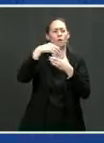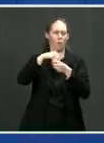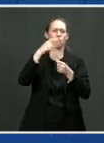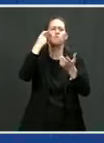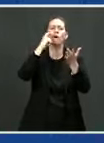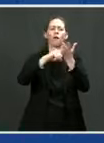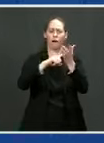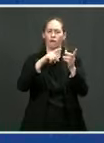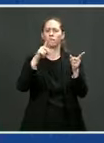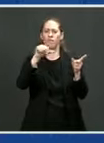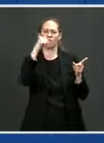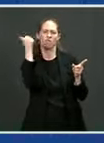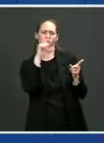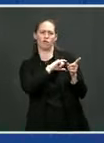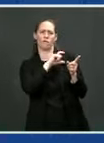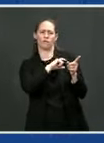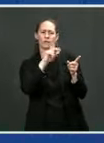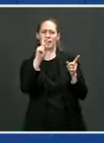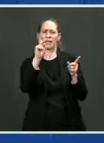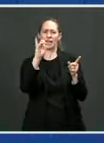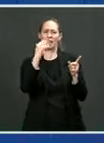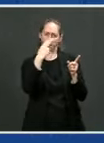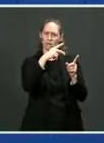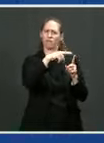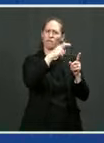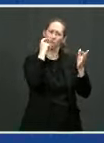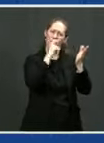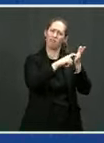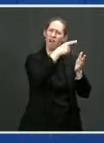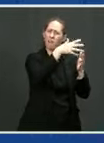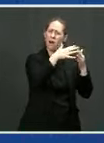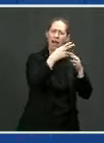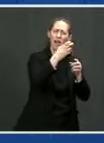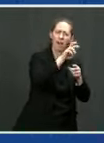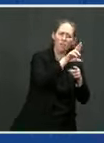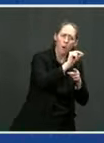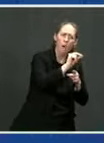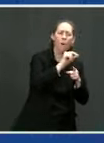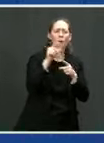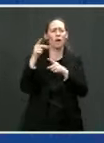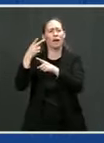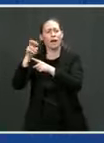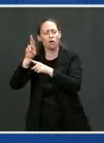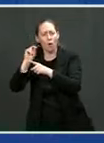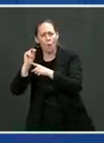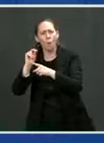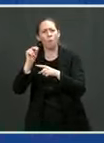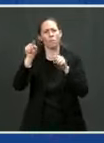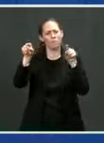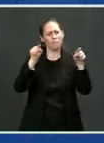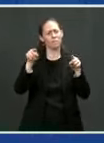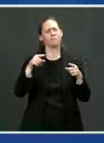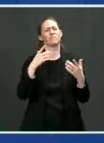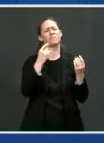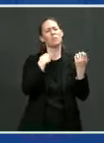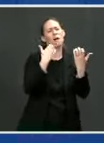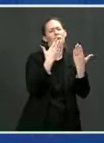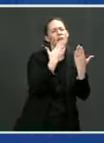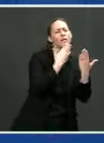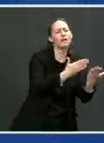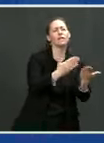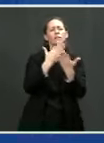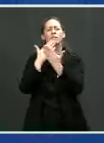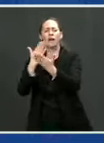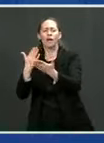hero. We acknowledge Christina. We thank Officer Craig Atkinson for his